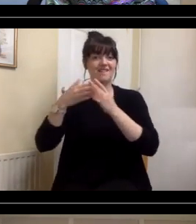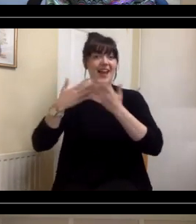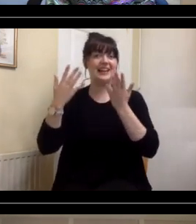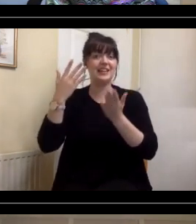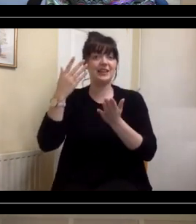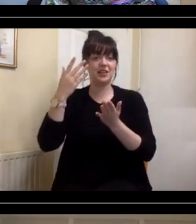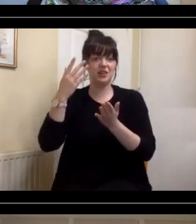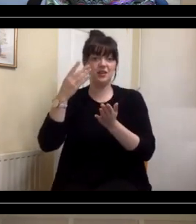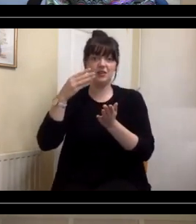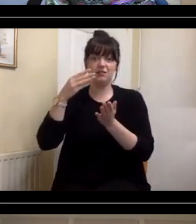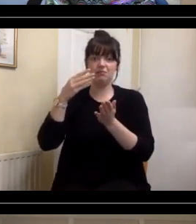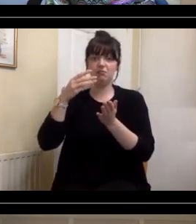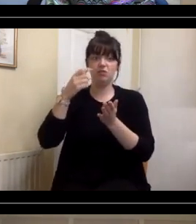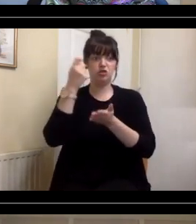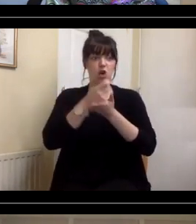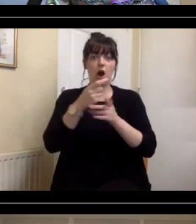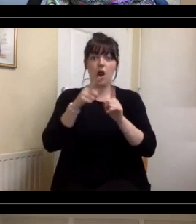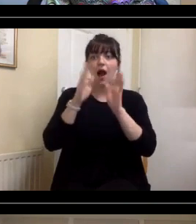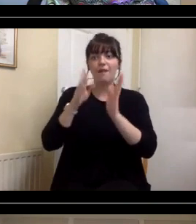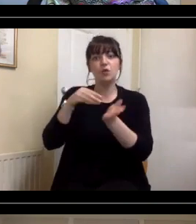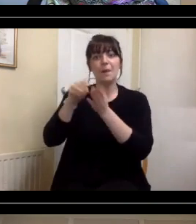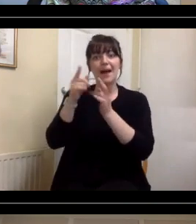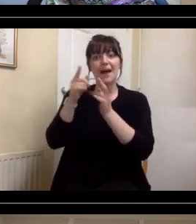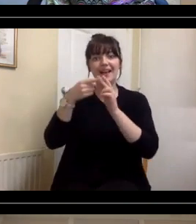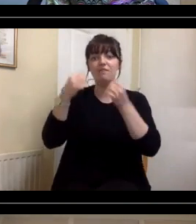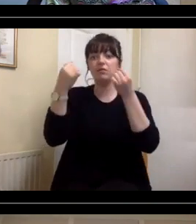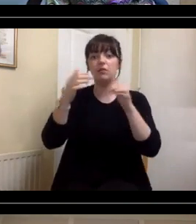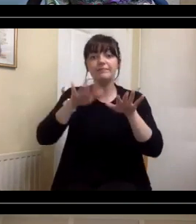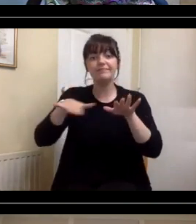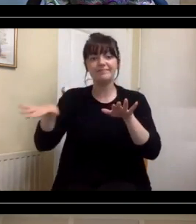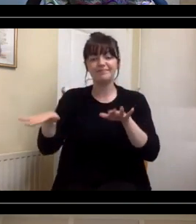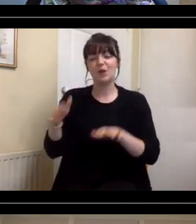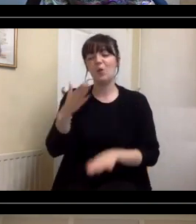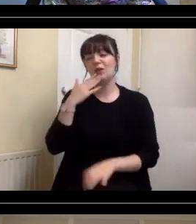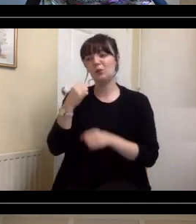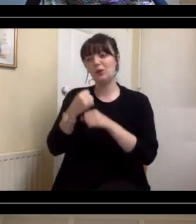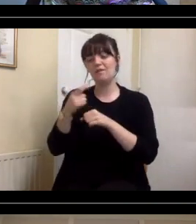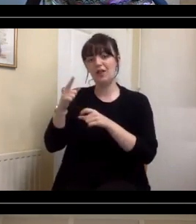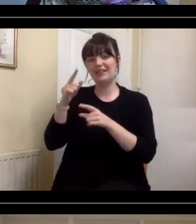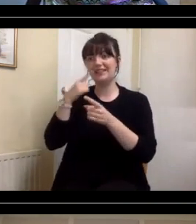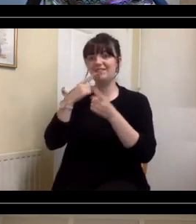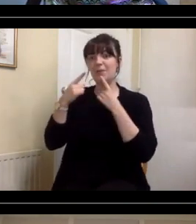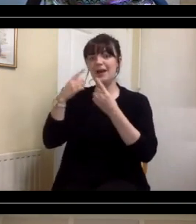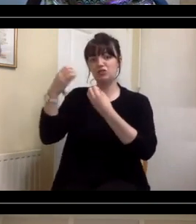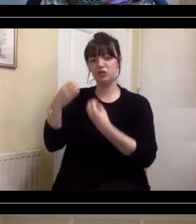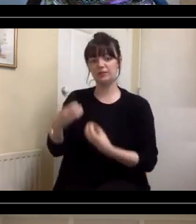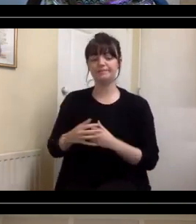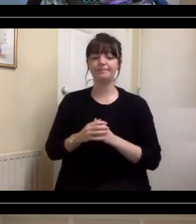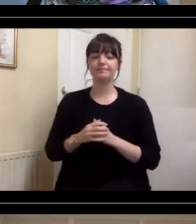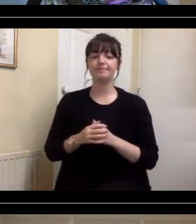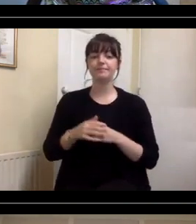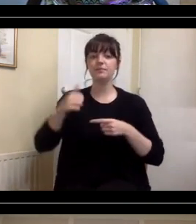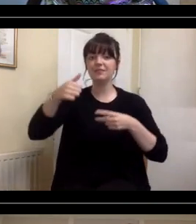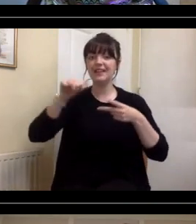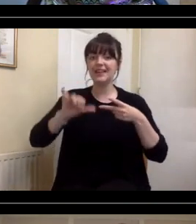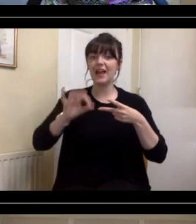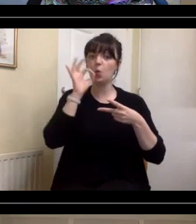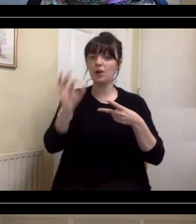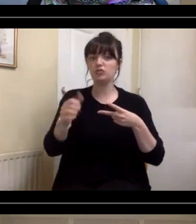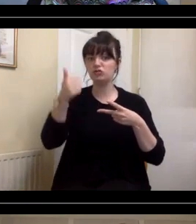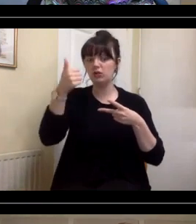can add to that one. Oh, that's great. Thank you for that detail, Gary. Thank you. So moving on to our next